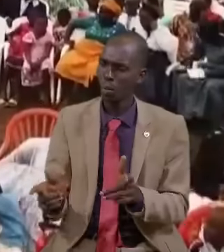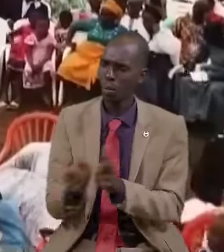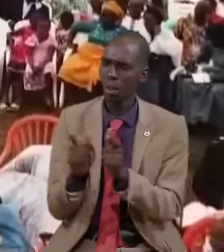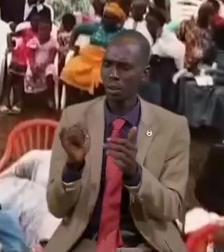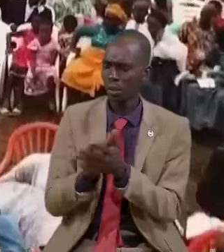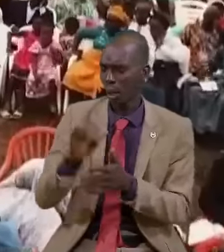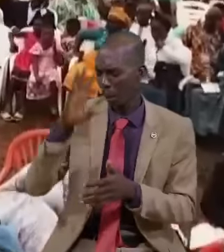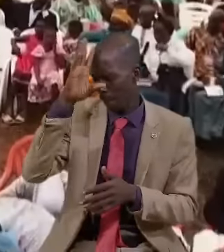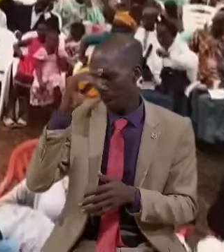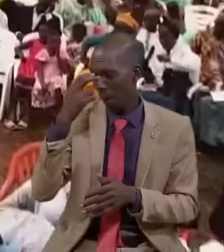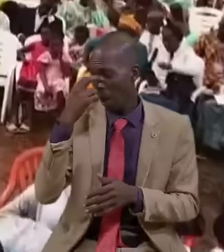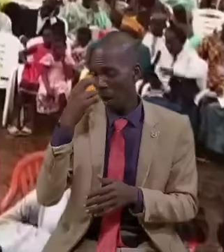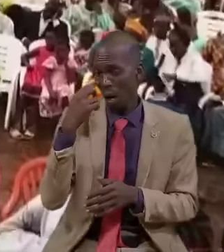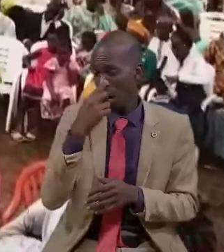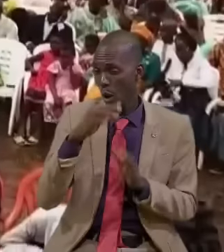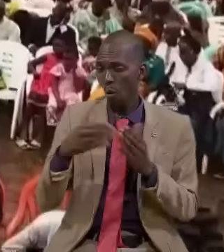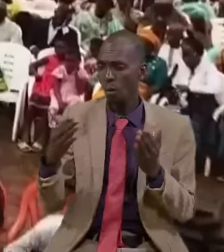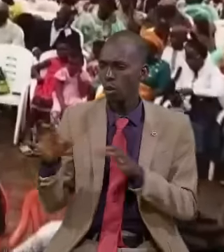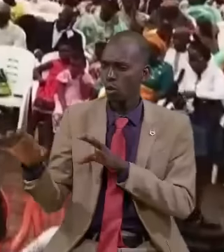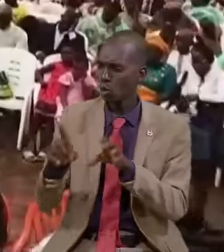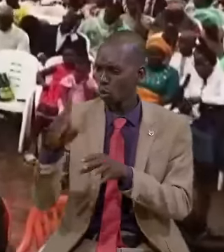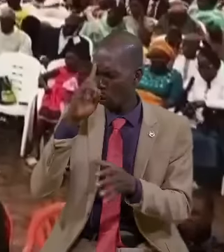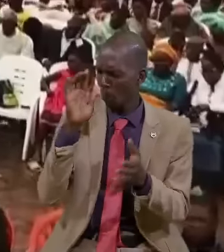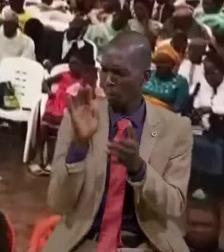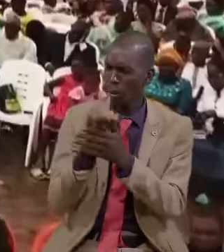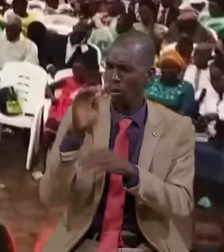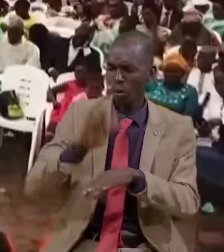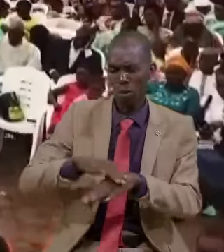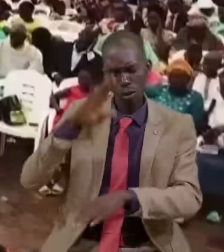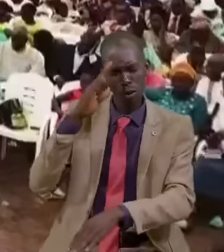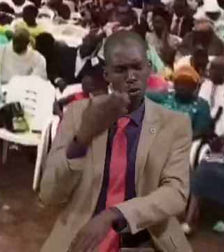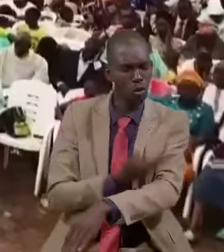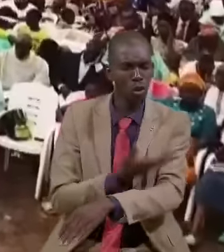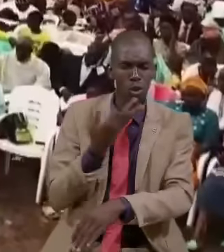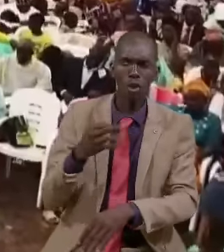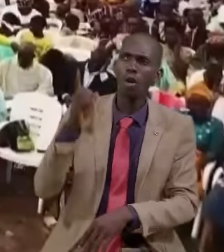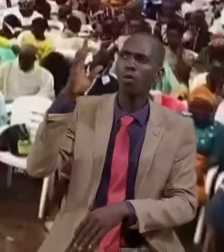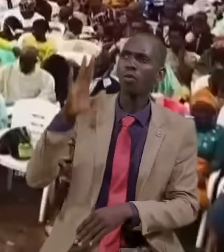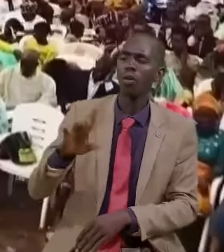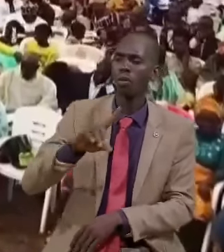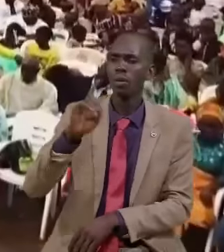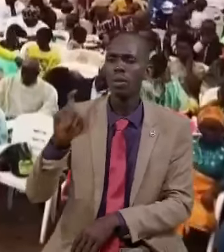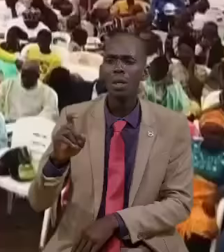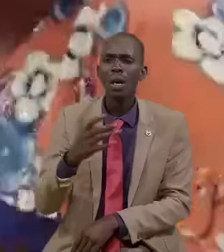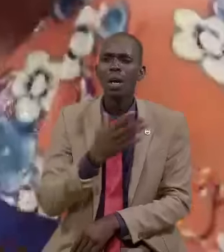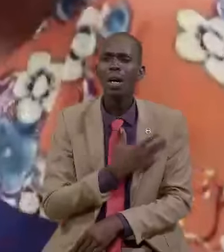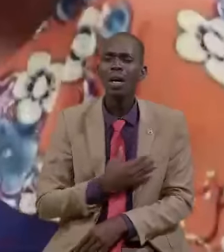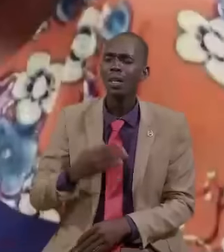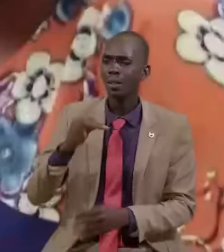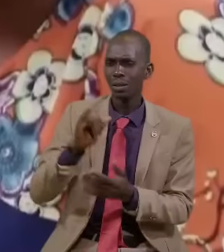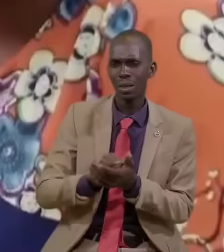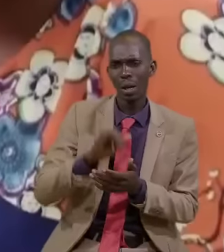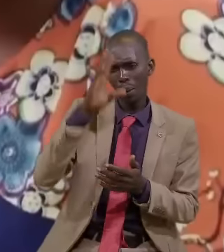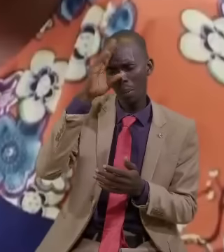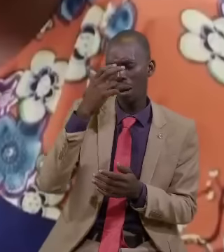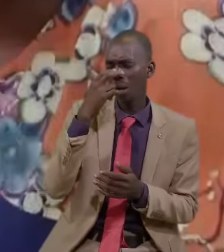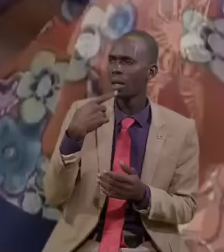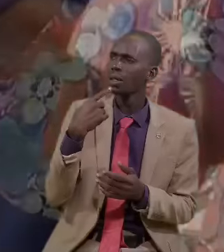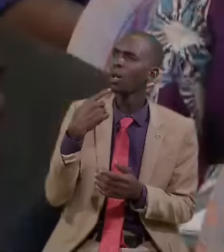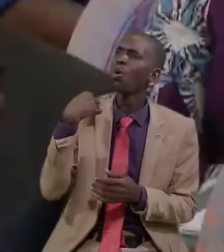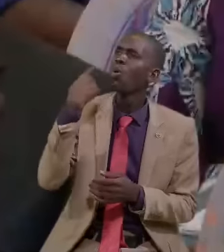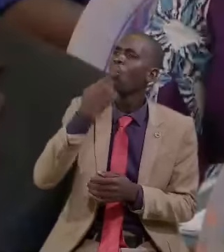God? Verse 36. In verse 36, he answered and said, who is he, Lord, that I might believe on